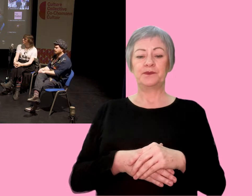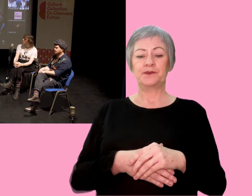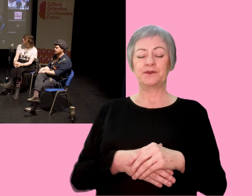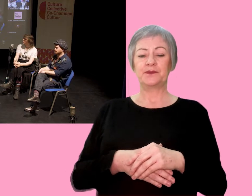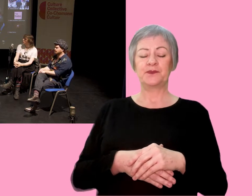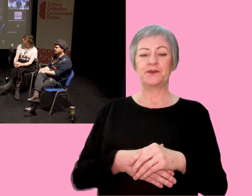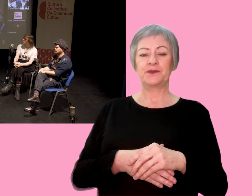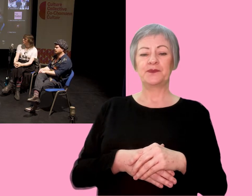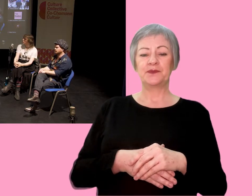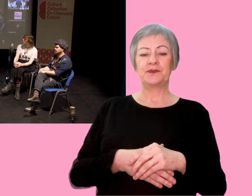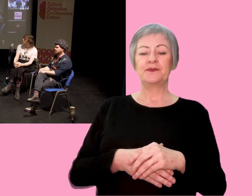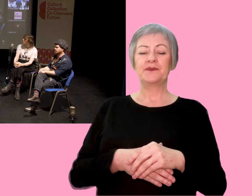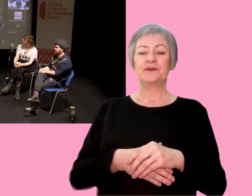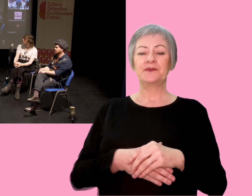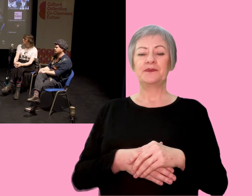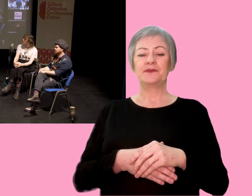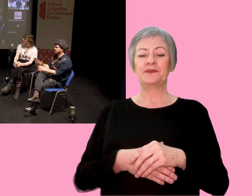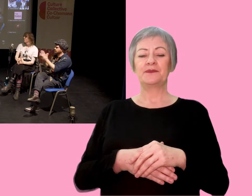Tach.